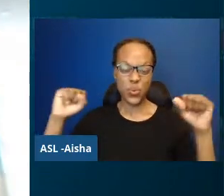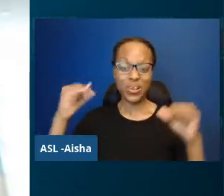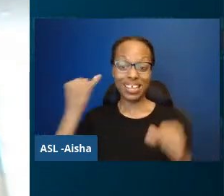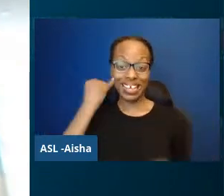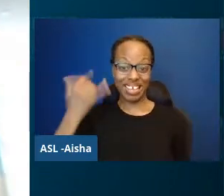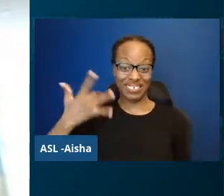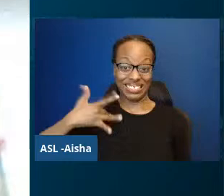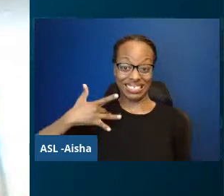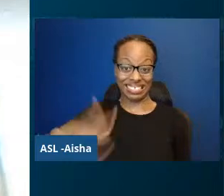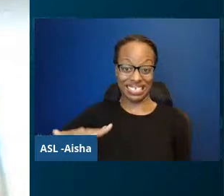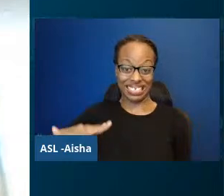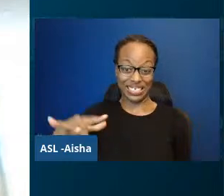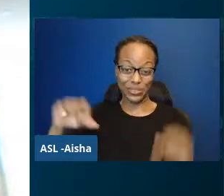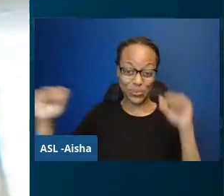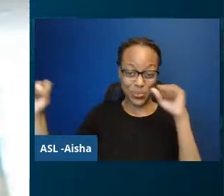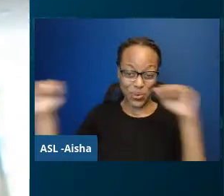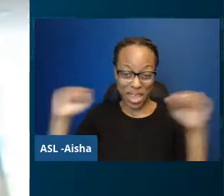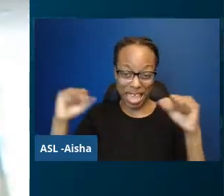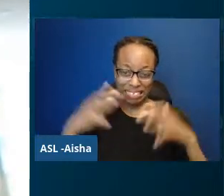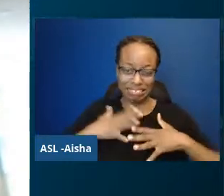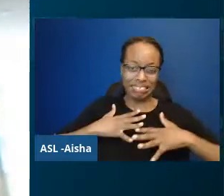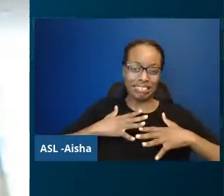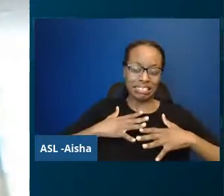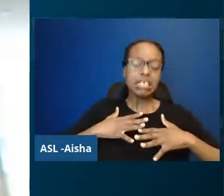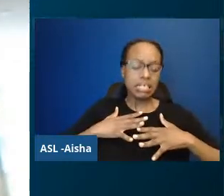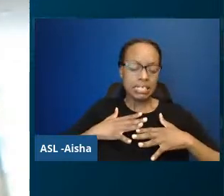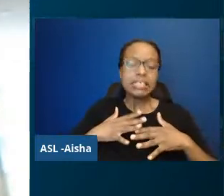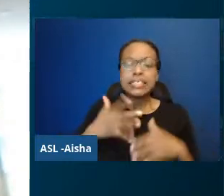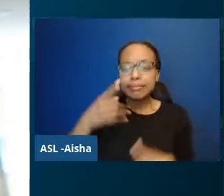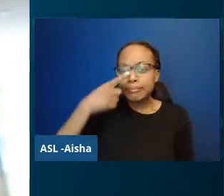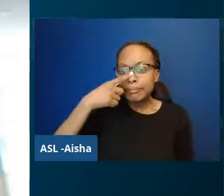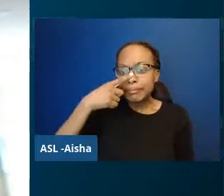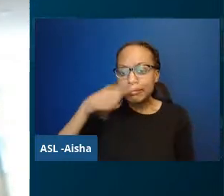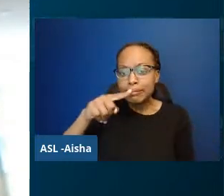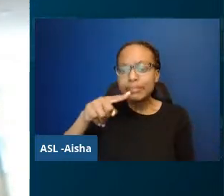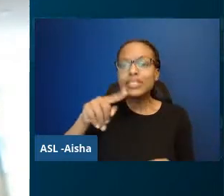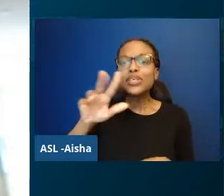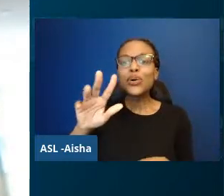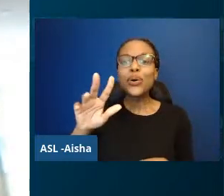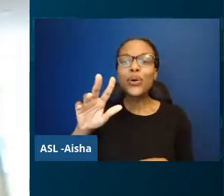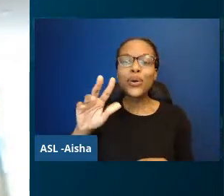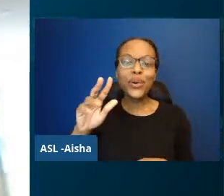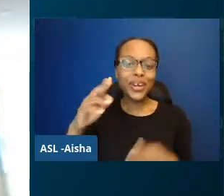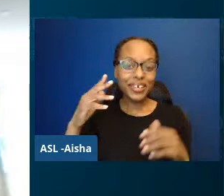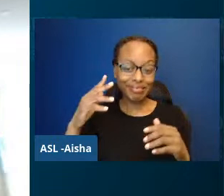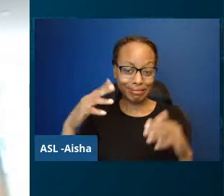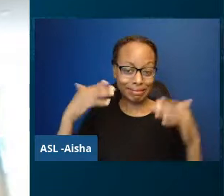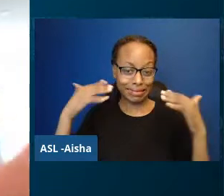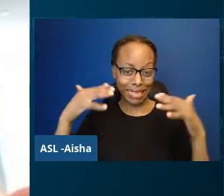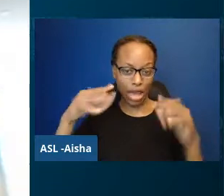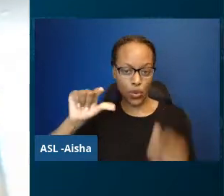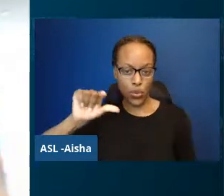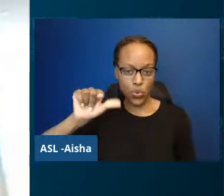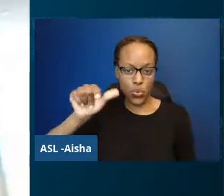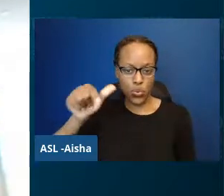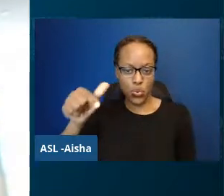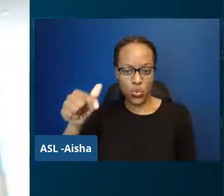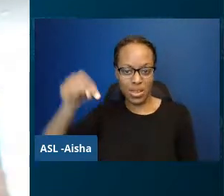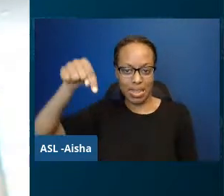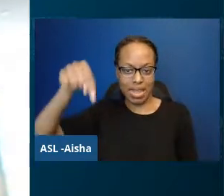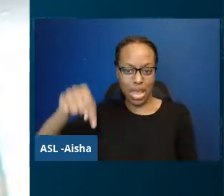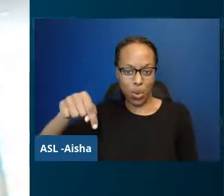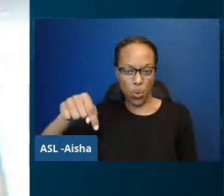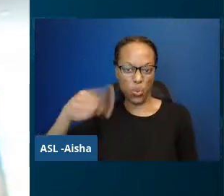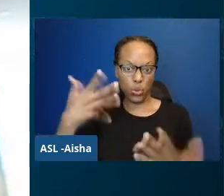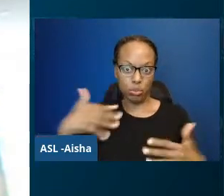to loud sounds, you might want to turn down the volume on your computer because I don't want to startle anybody.